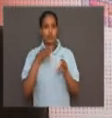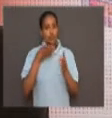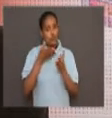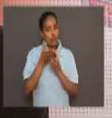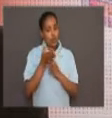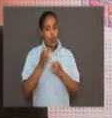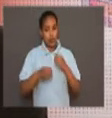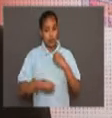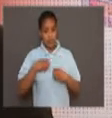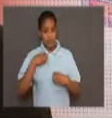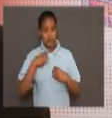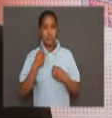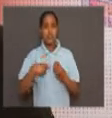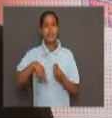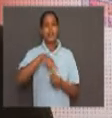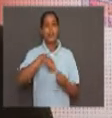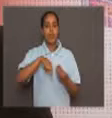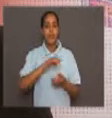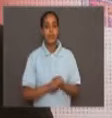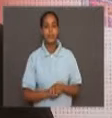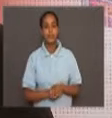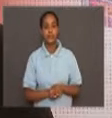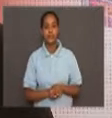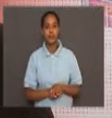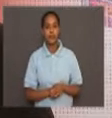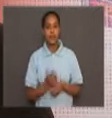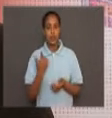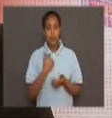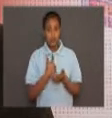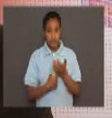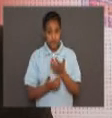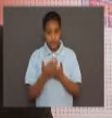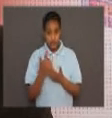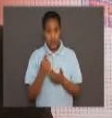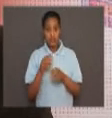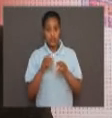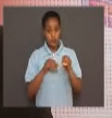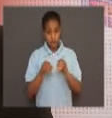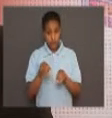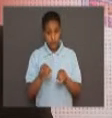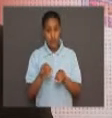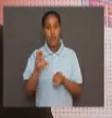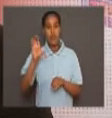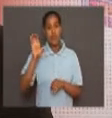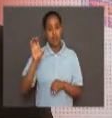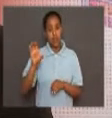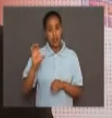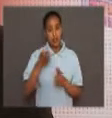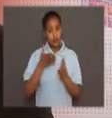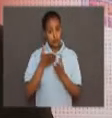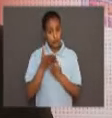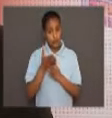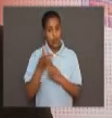organisms and the environment. We discussed the movement of carbon